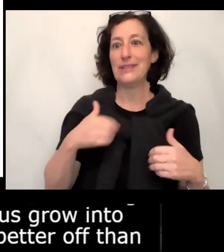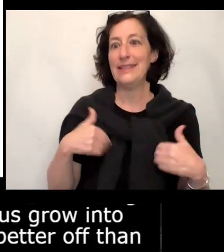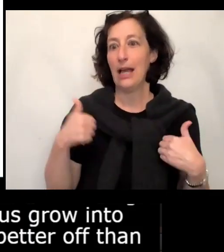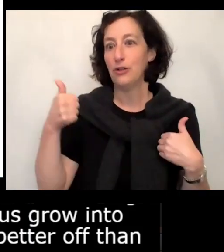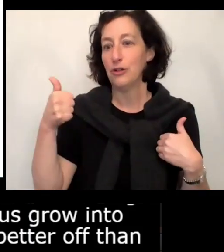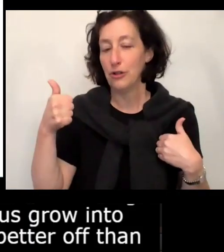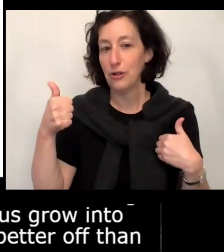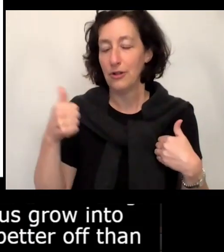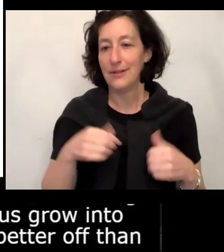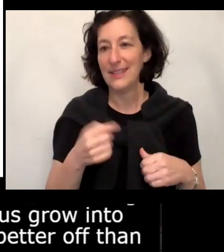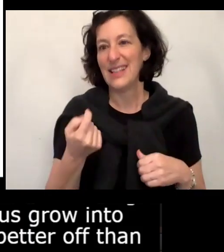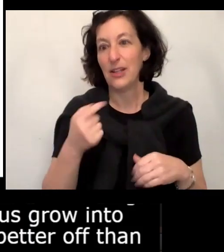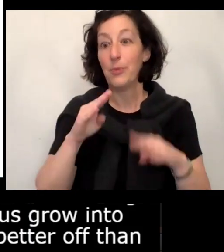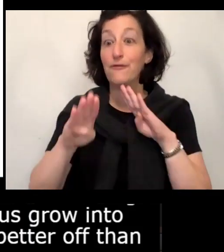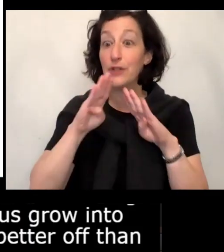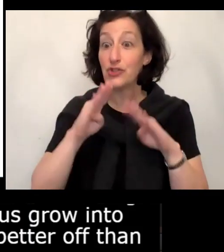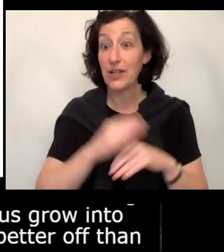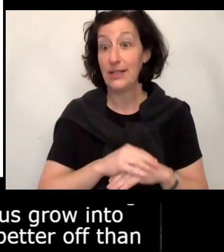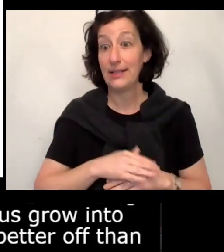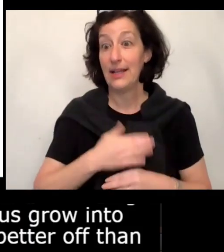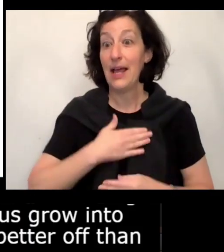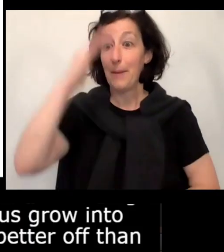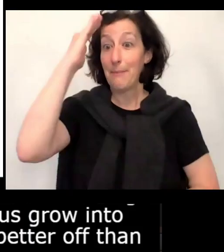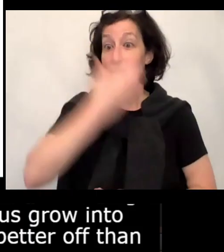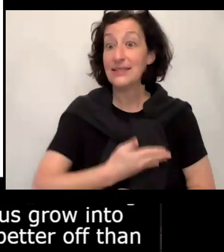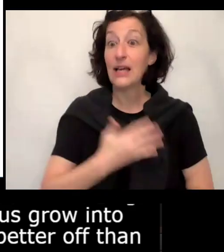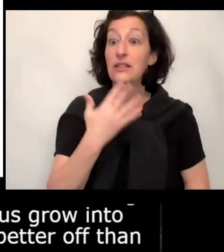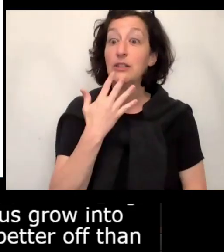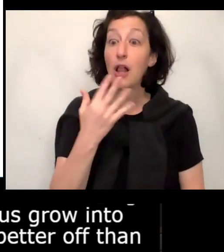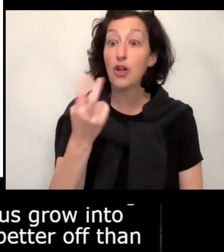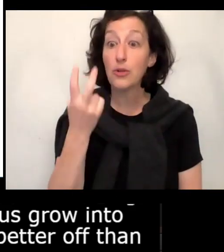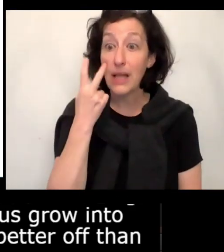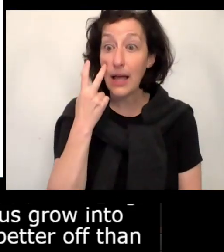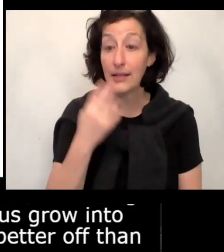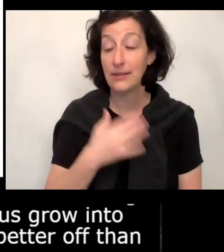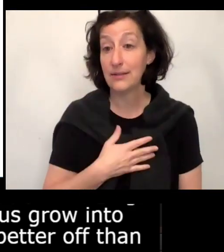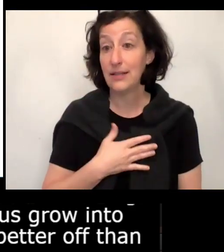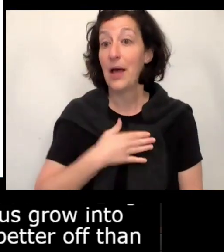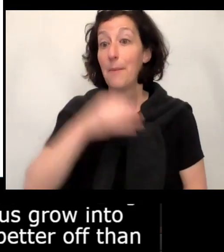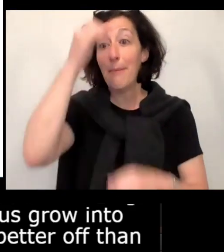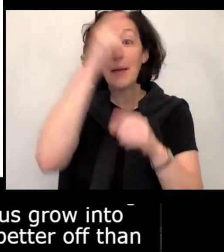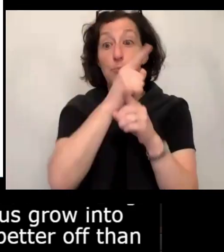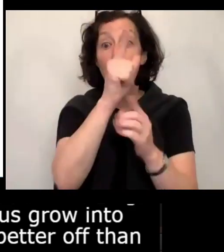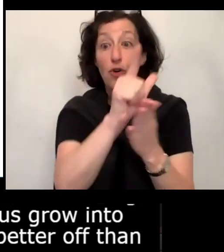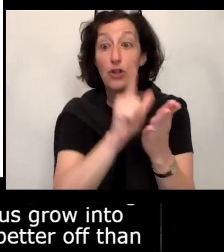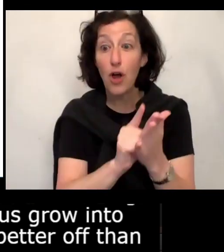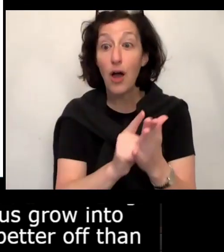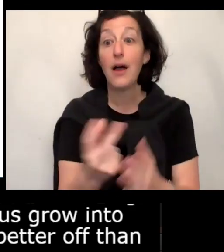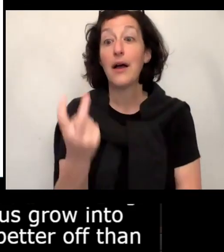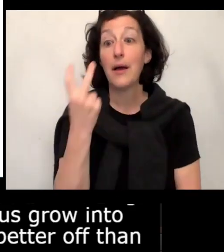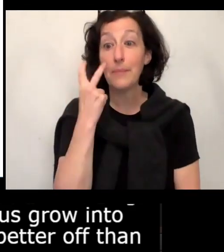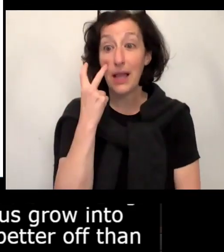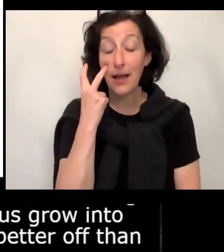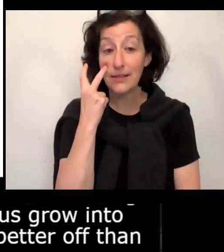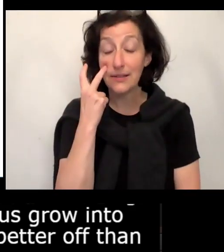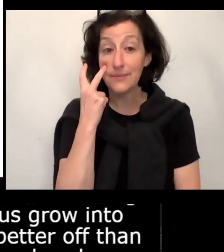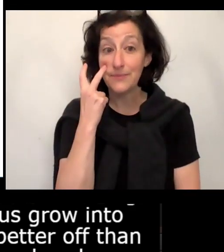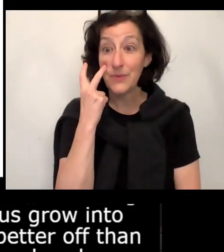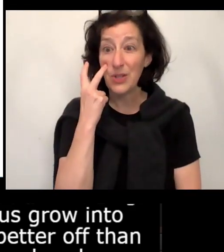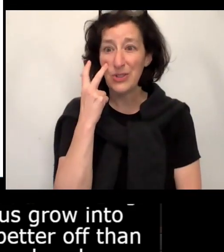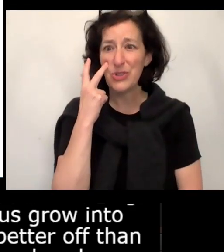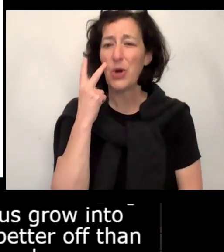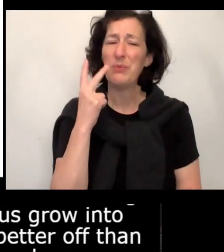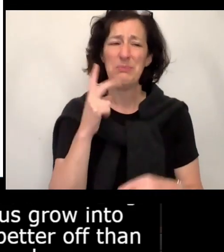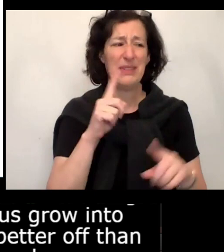My son is colorblind. My brother-in-law is blind. So there are varying degrees